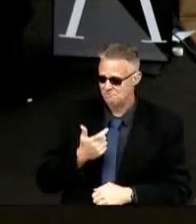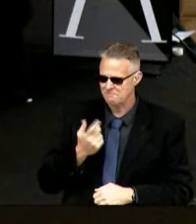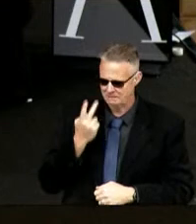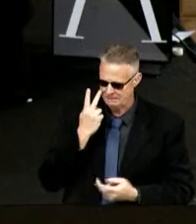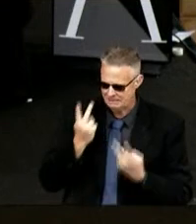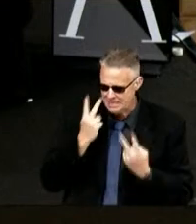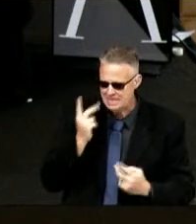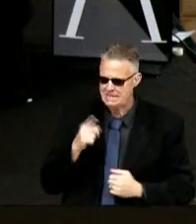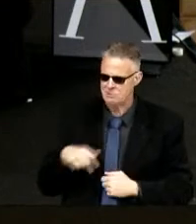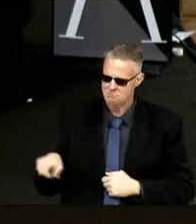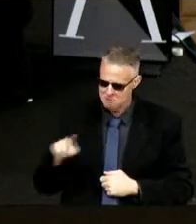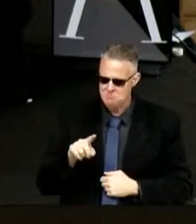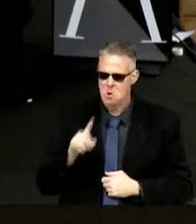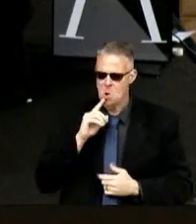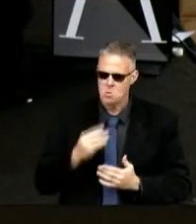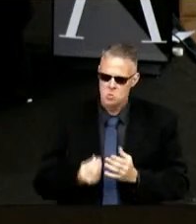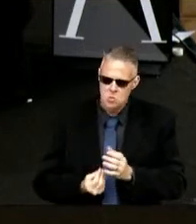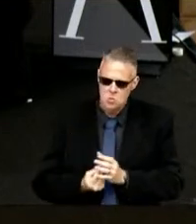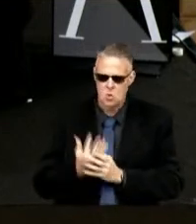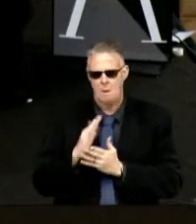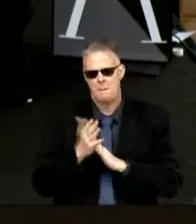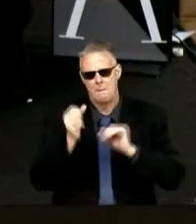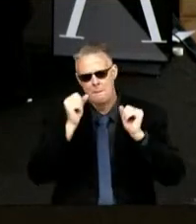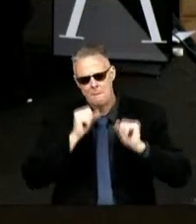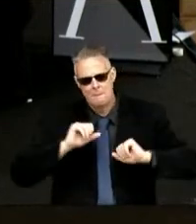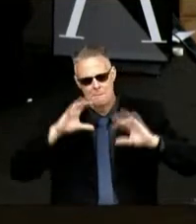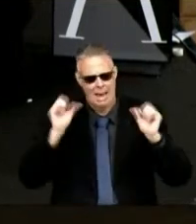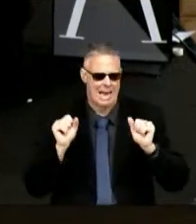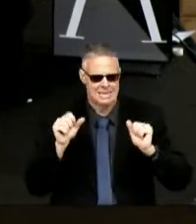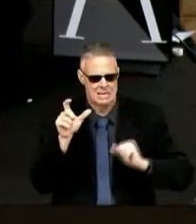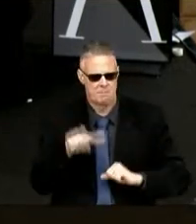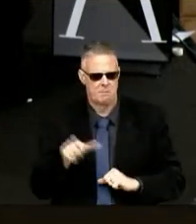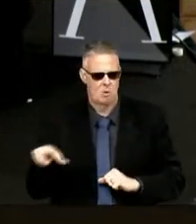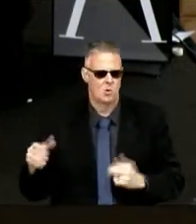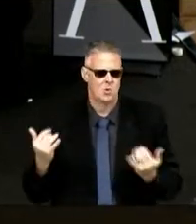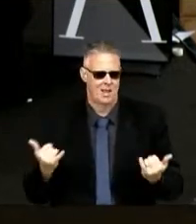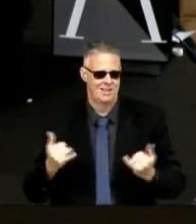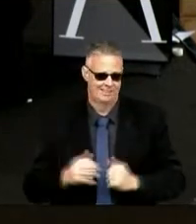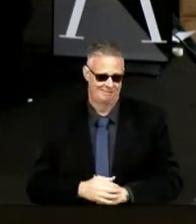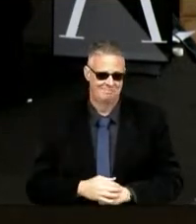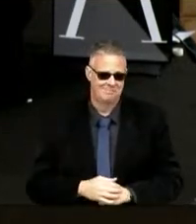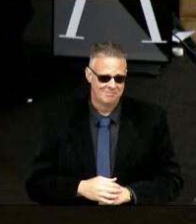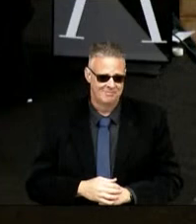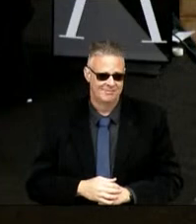I have watched them grow into the amazing people they are today.